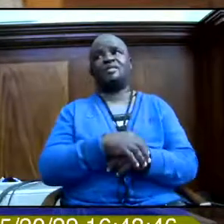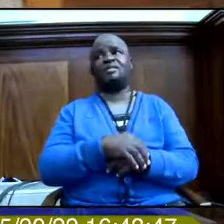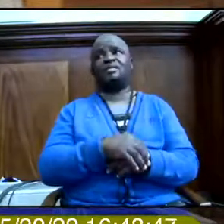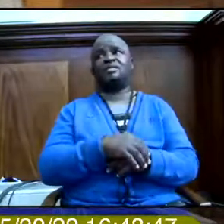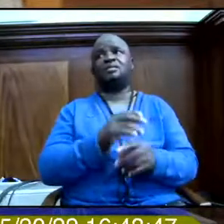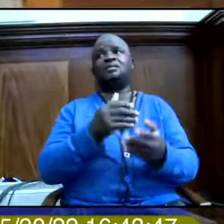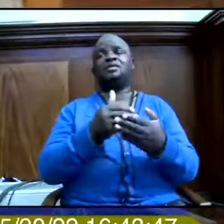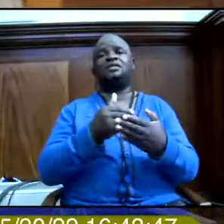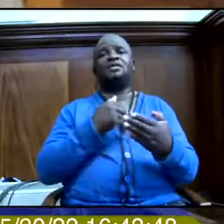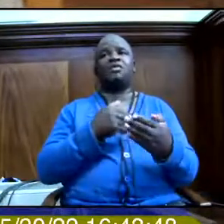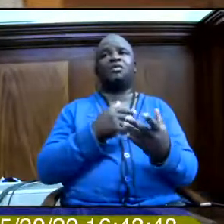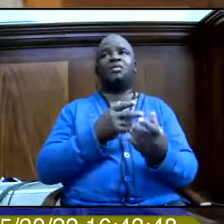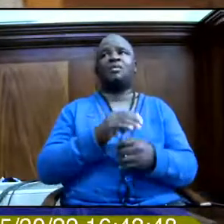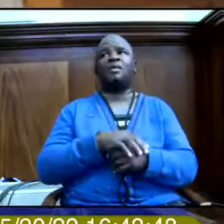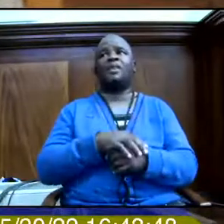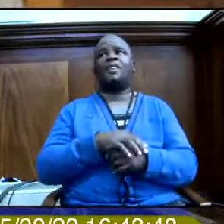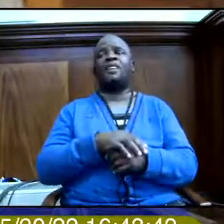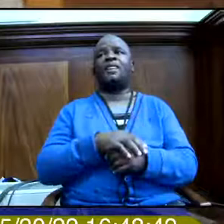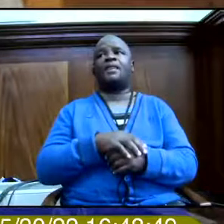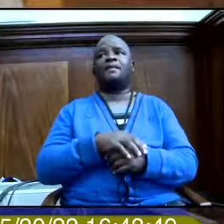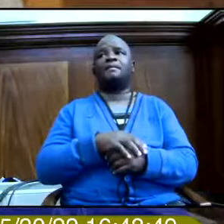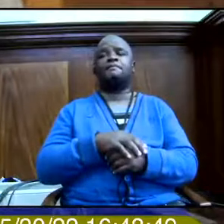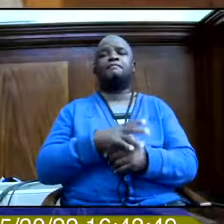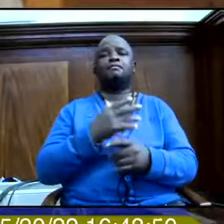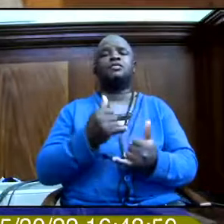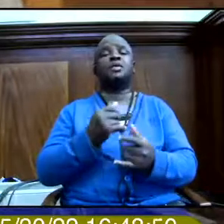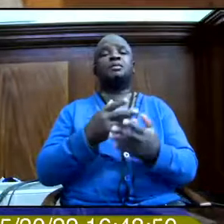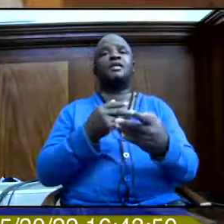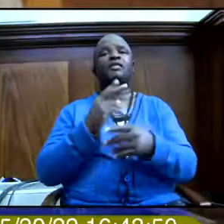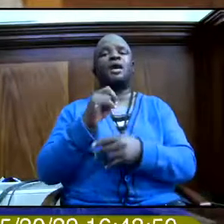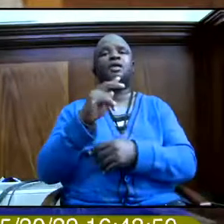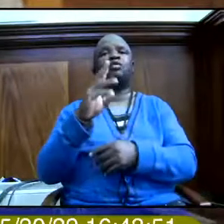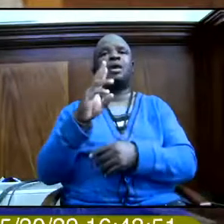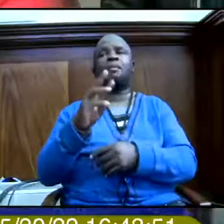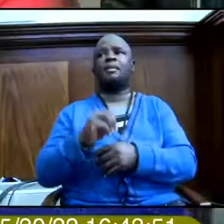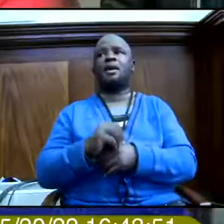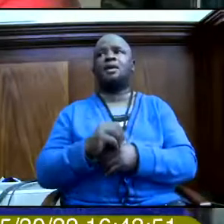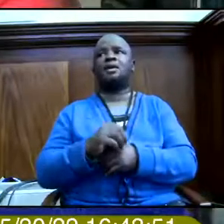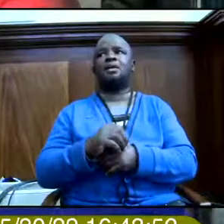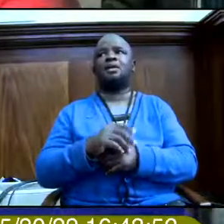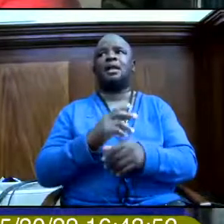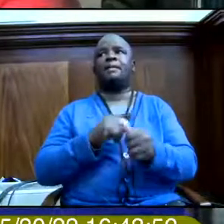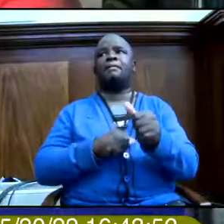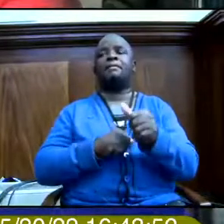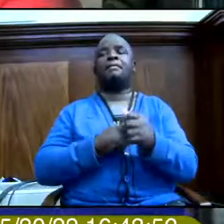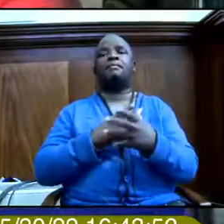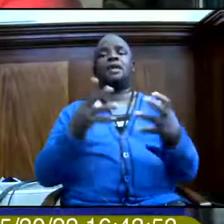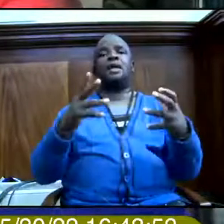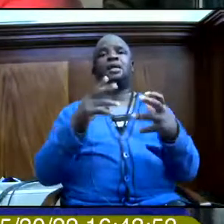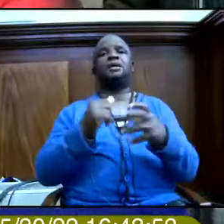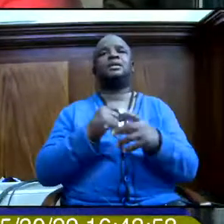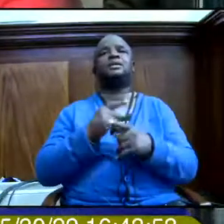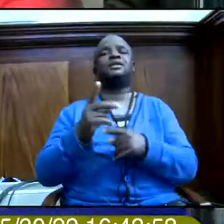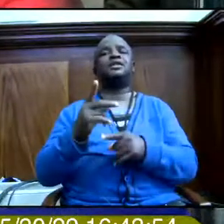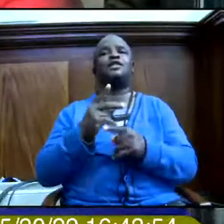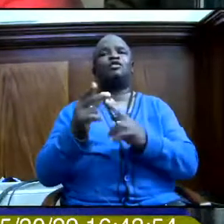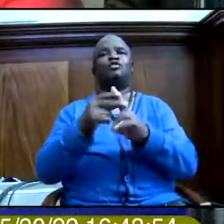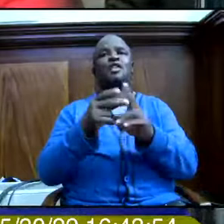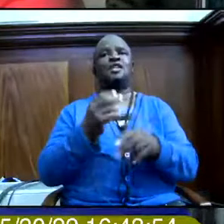in the past we used to have num as one of the biggest trade unions